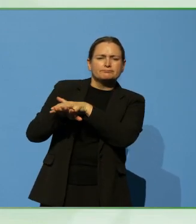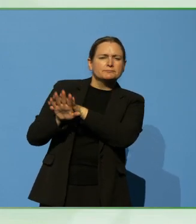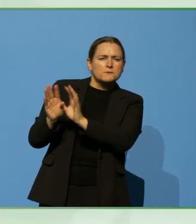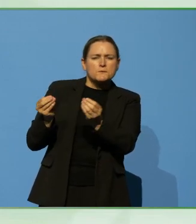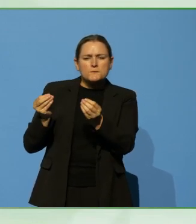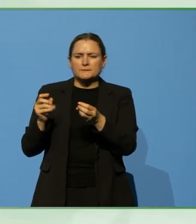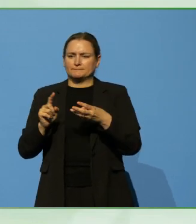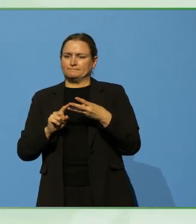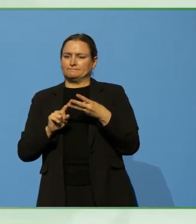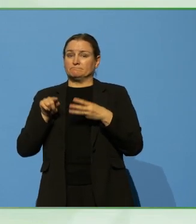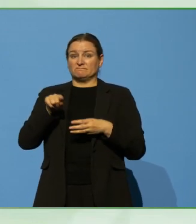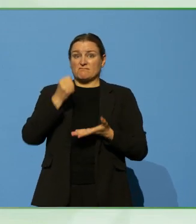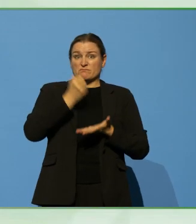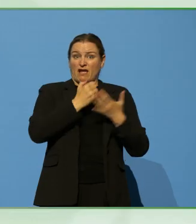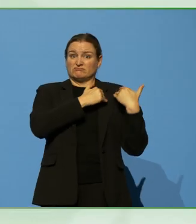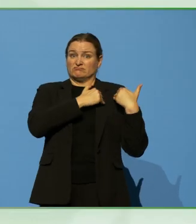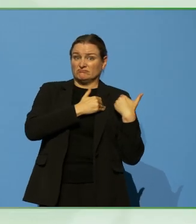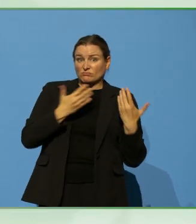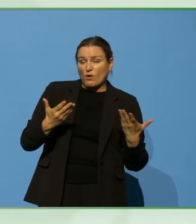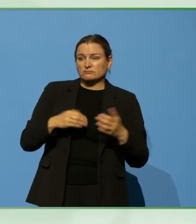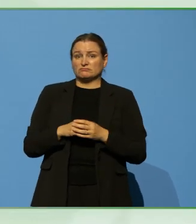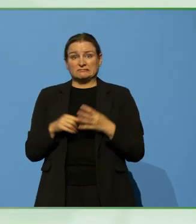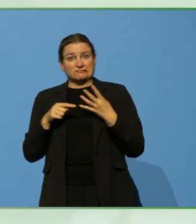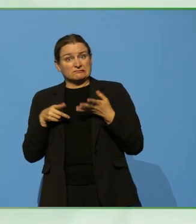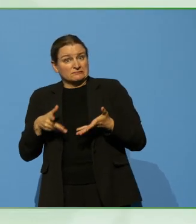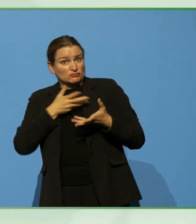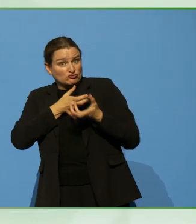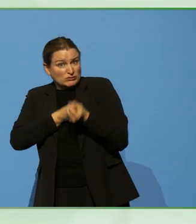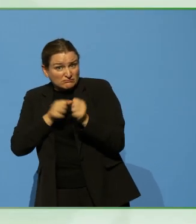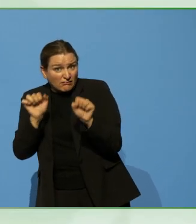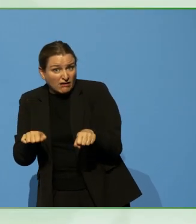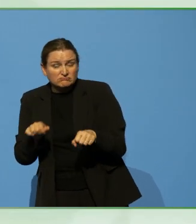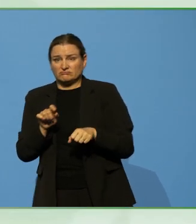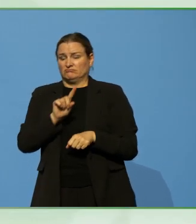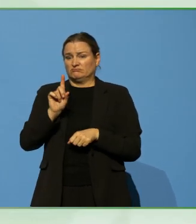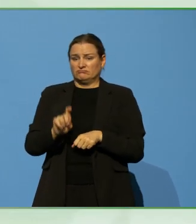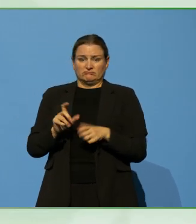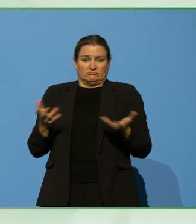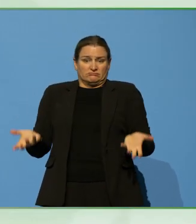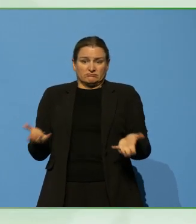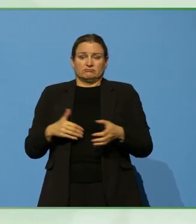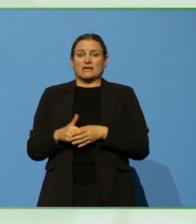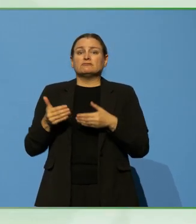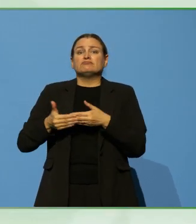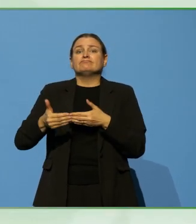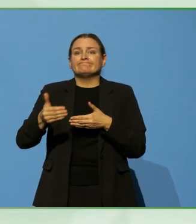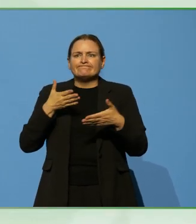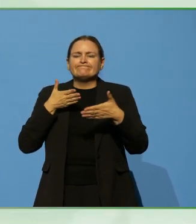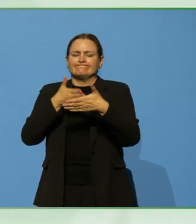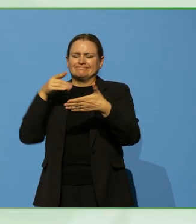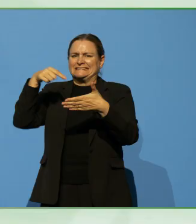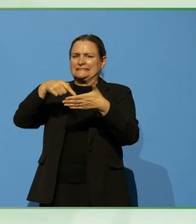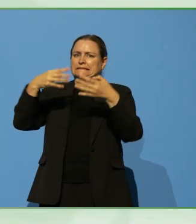fostering inclusion, accessibility and trust. And we're also going to think about the systemic barriers that prevent people from engaging with money digitally